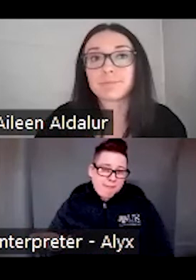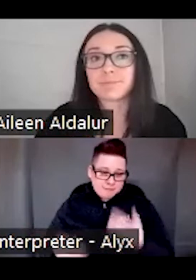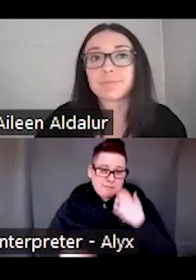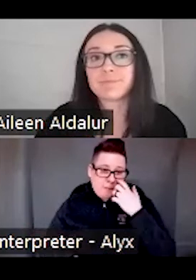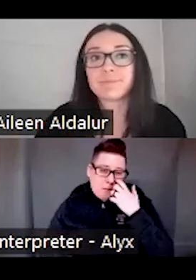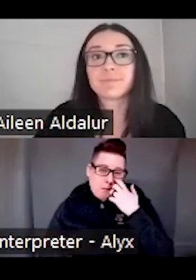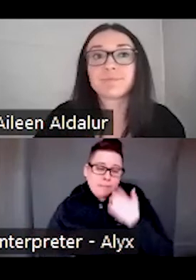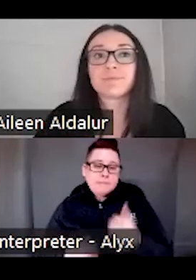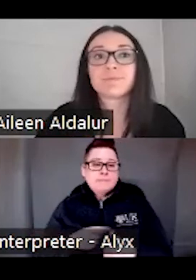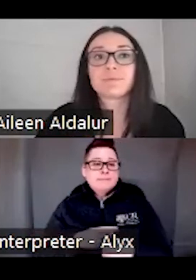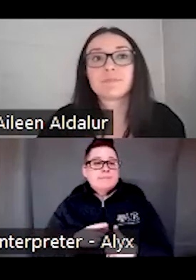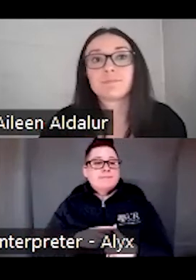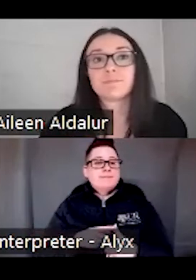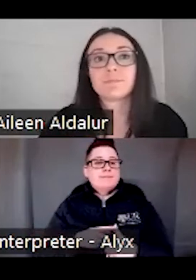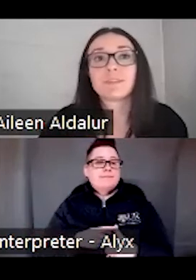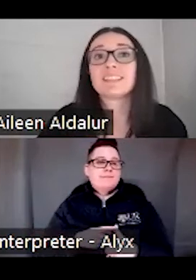problem.